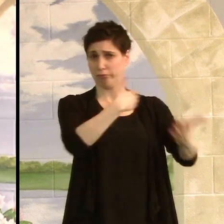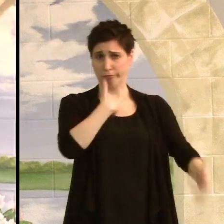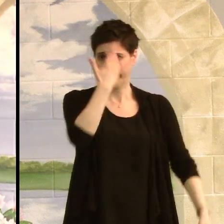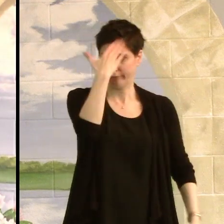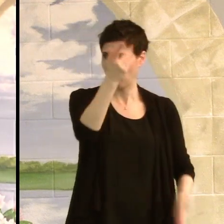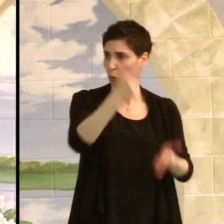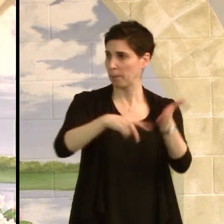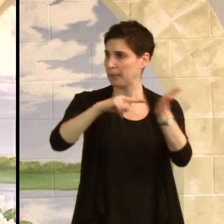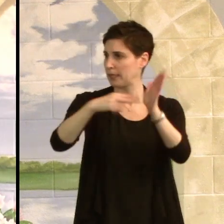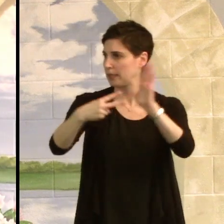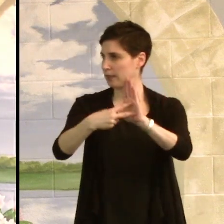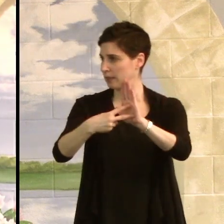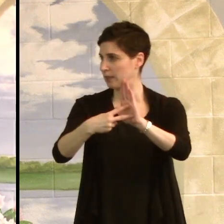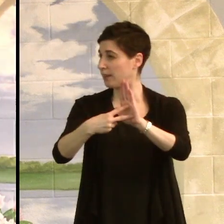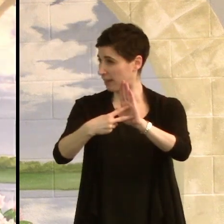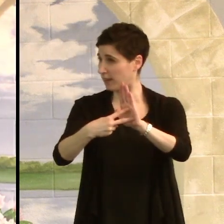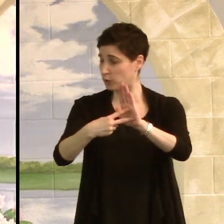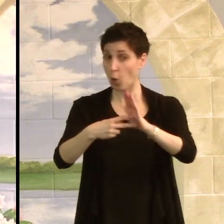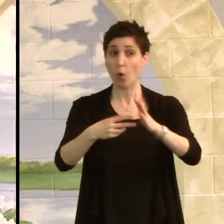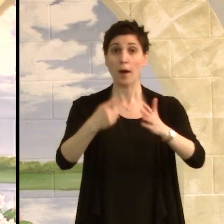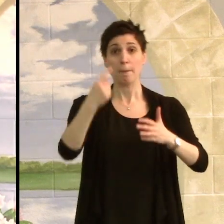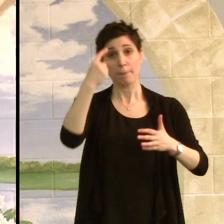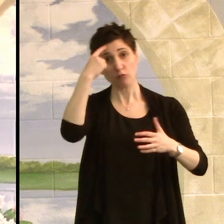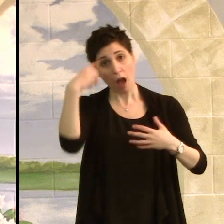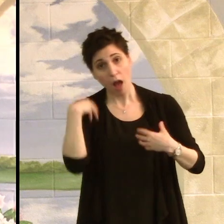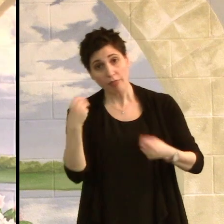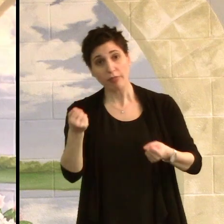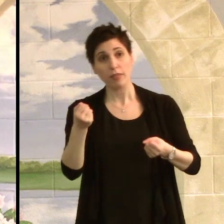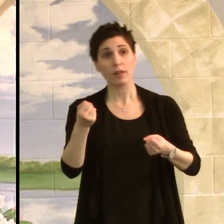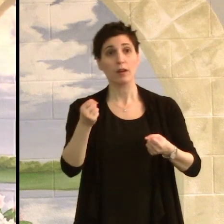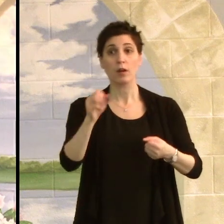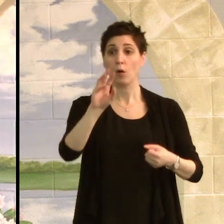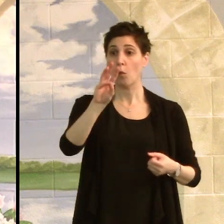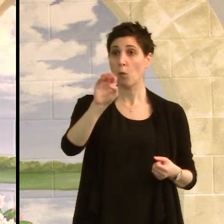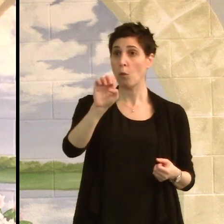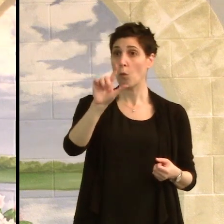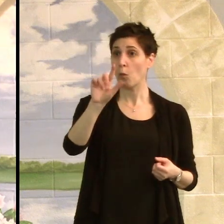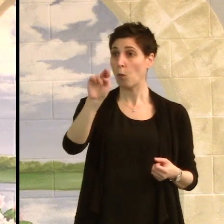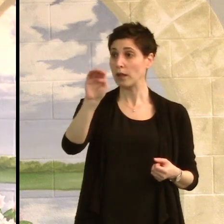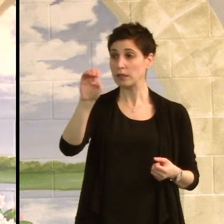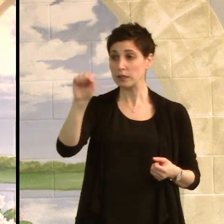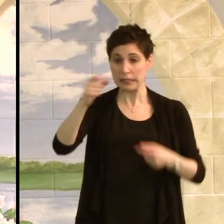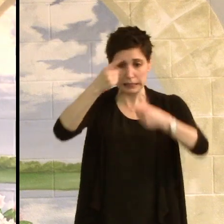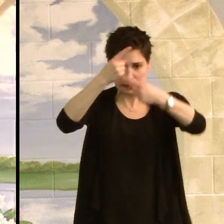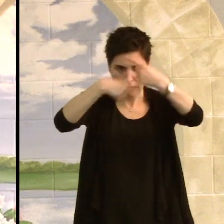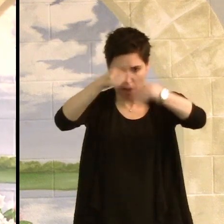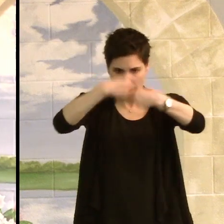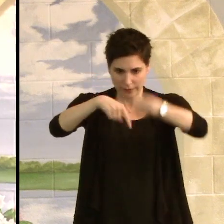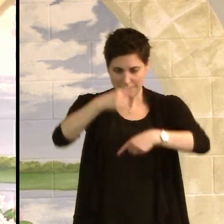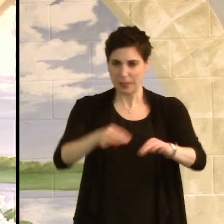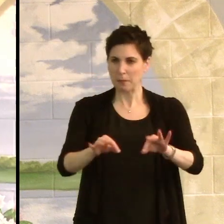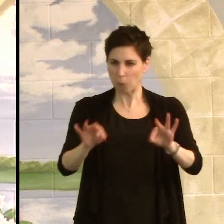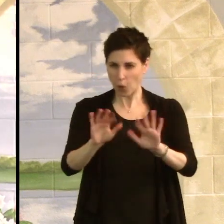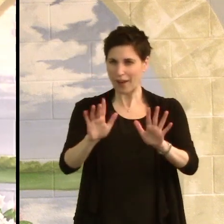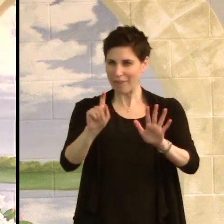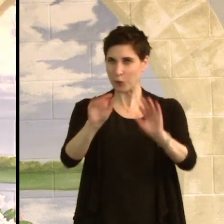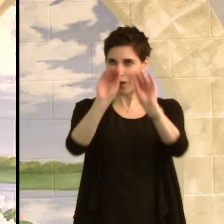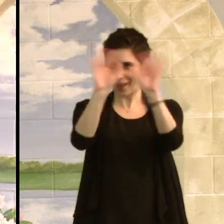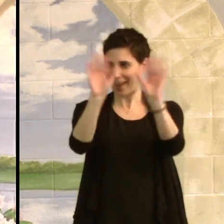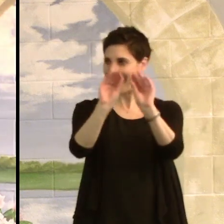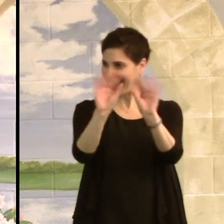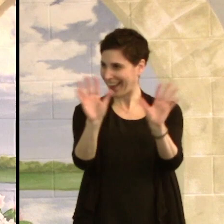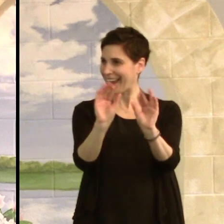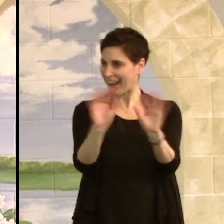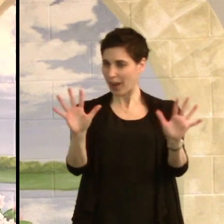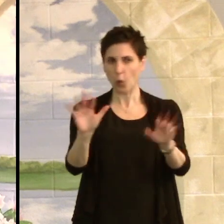Signs for mental health and wellness are something we all need to recognize as an issue, and we need